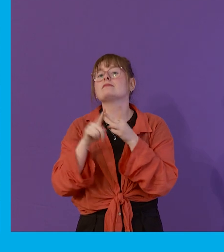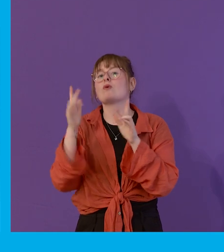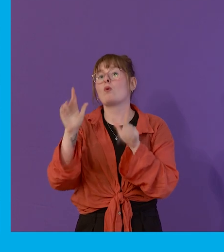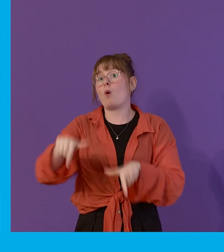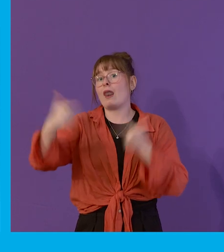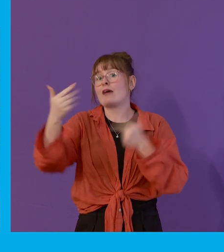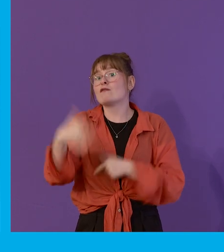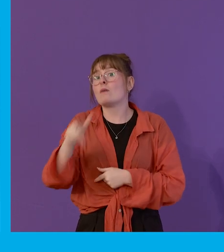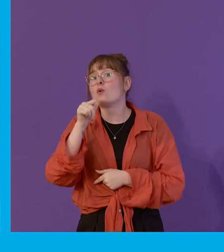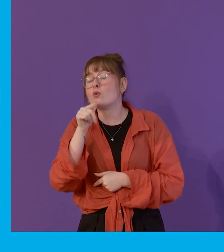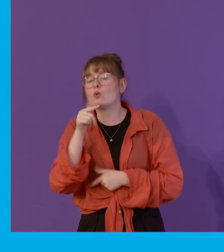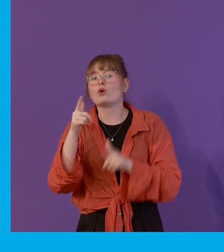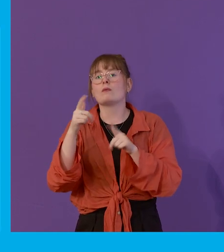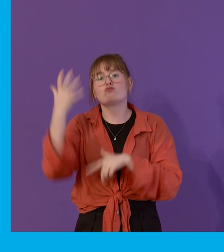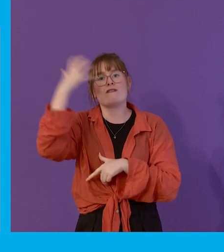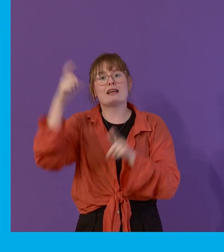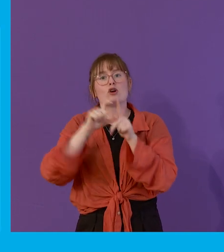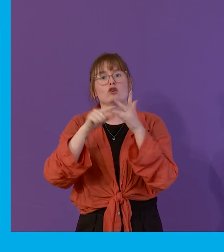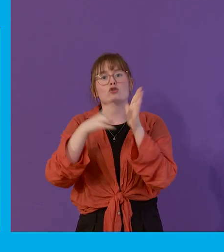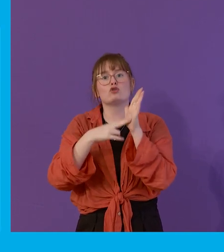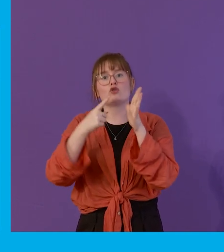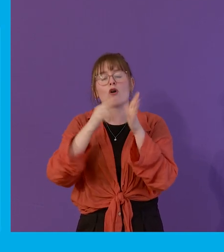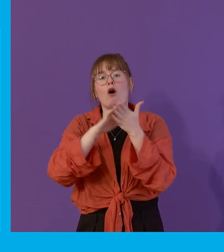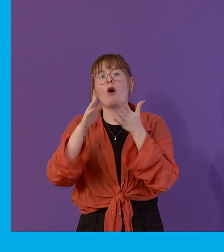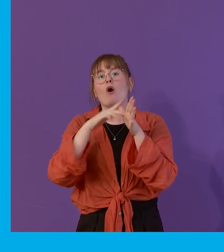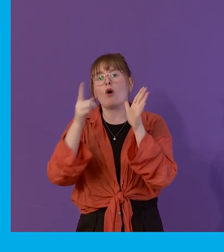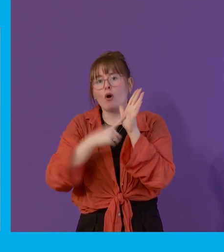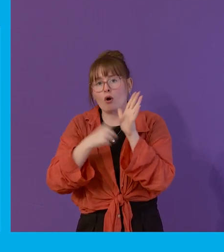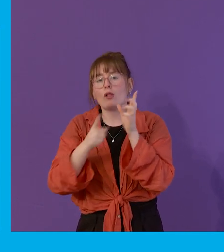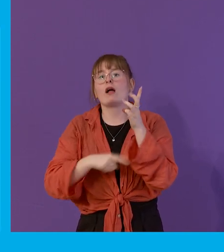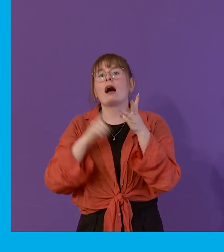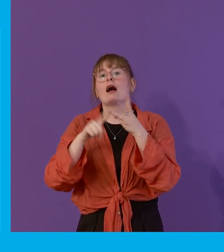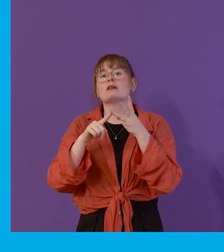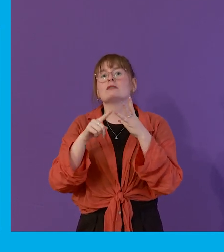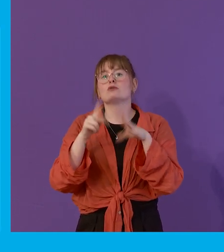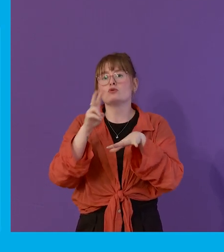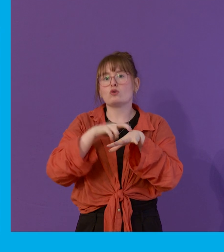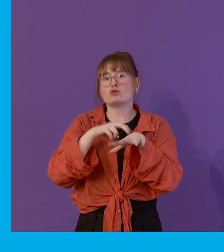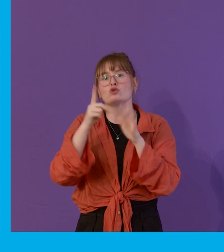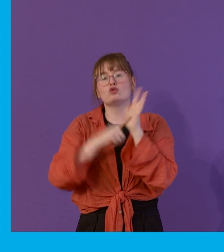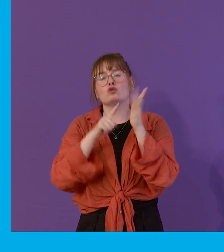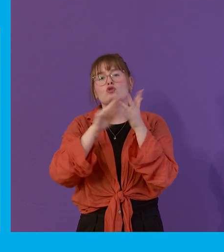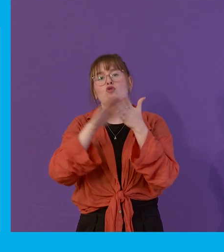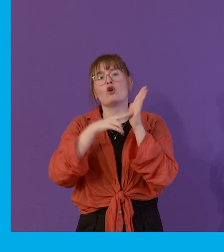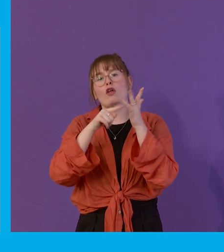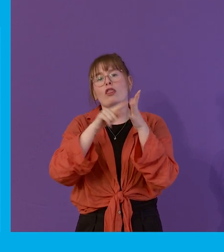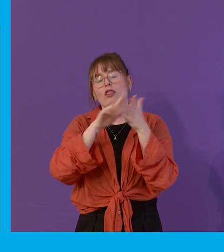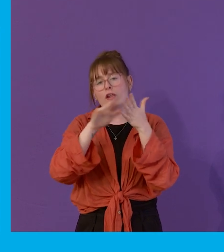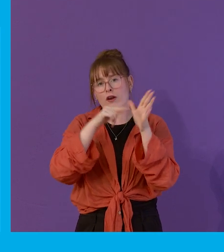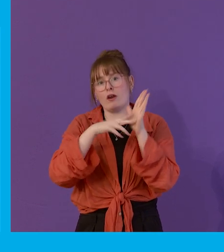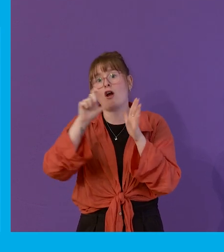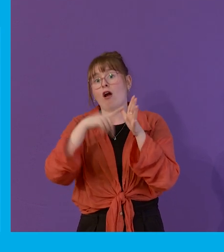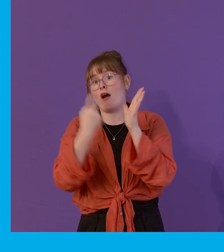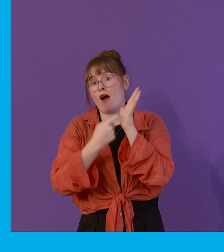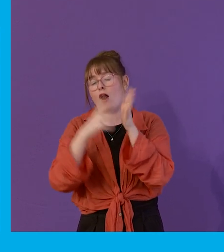online, we're joined by Professor Donna Hall, CBE, and Dr. Jonathan Carr-West. Councillor Heddle